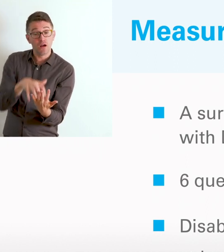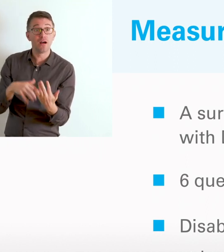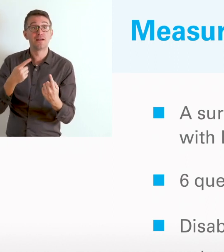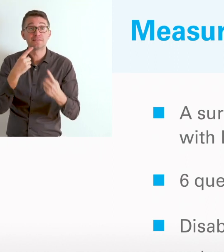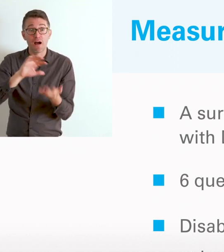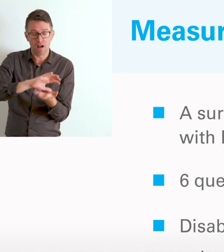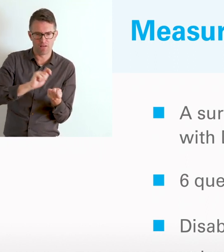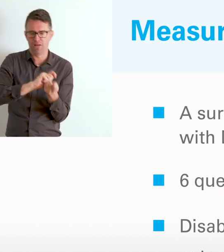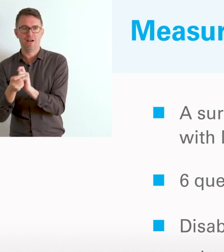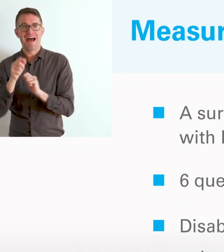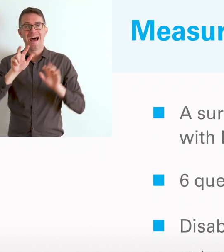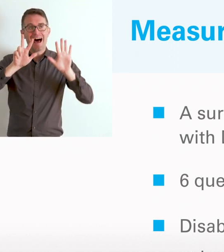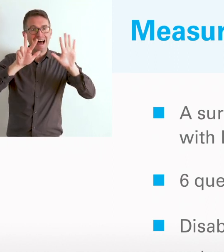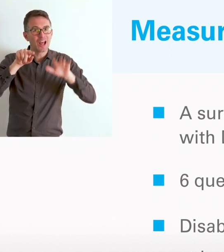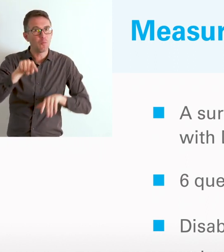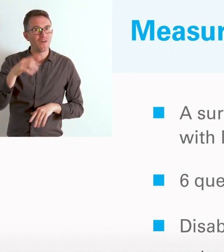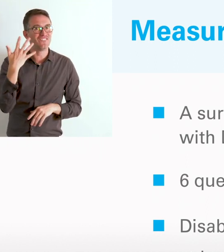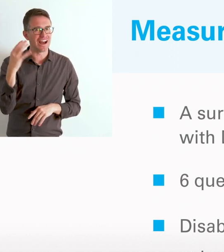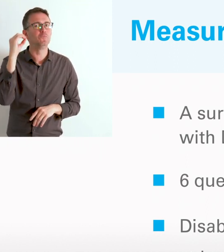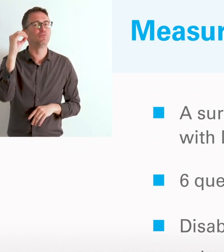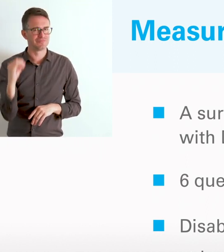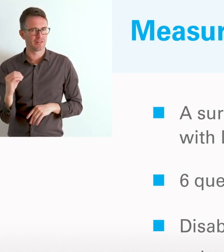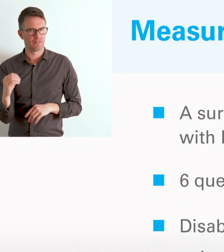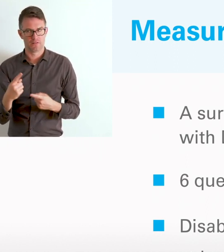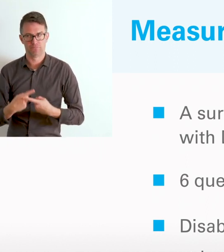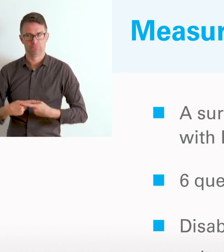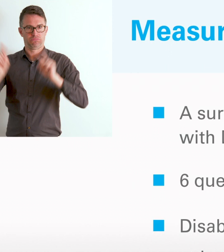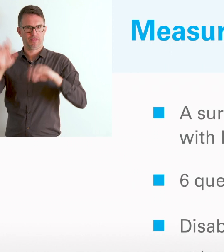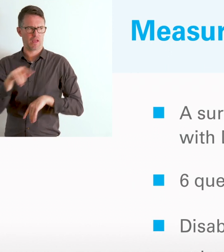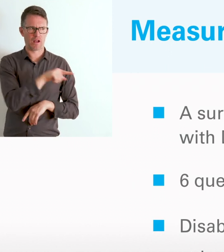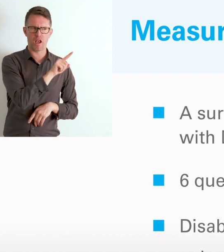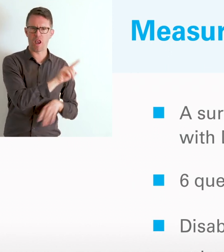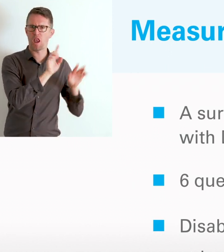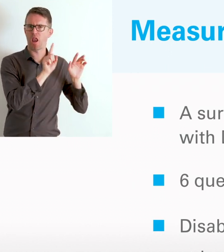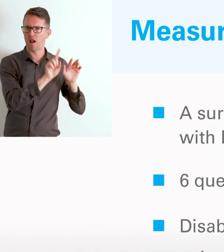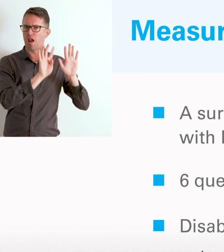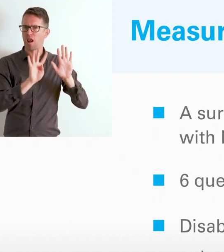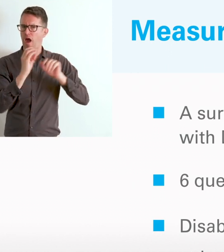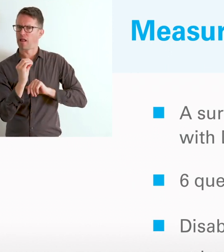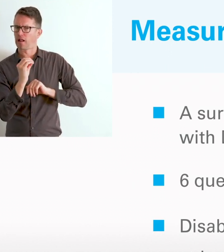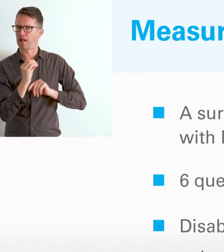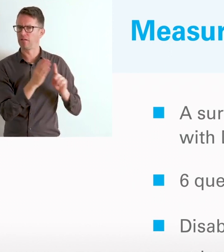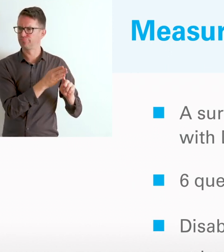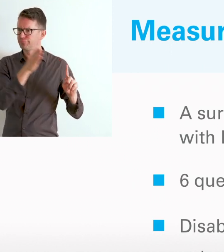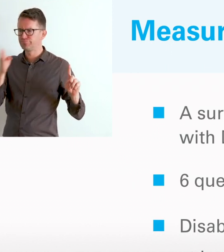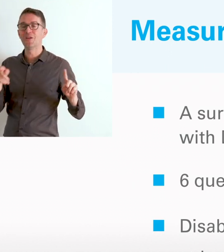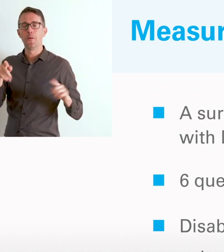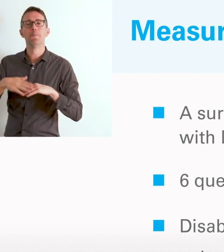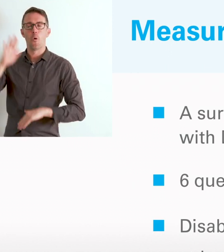8.5%, which is probably much, much more realistic than the 0.9% that was achieved